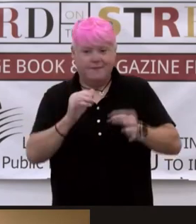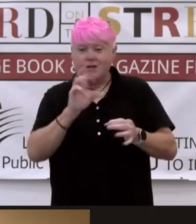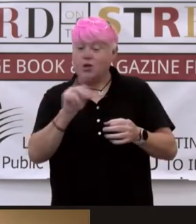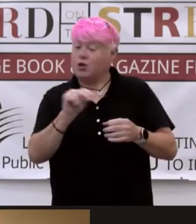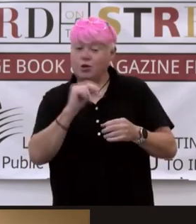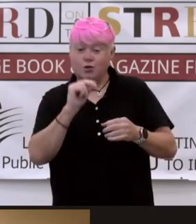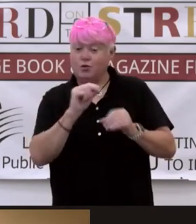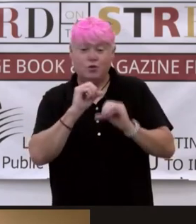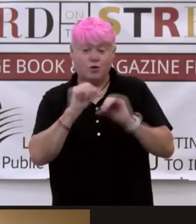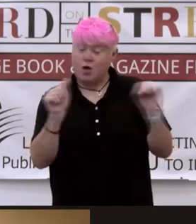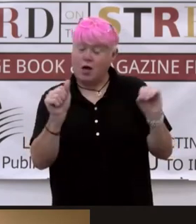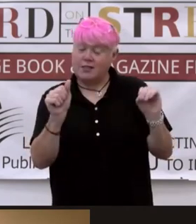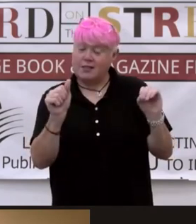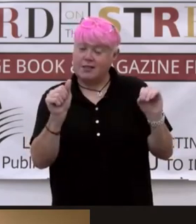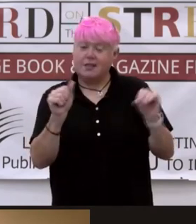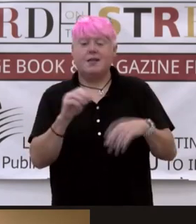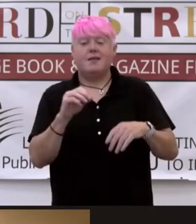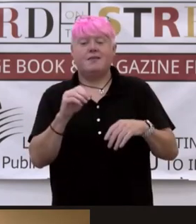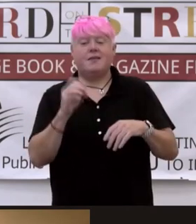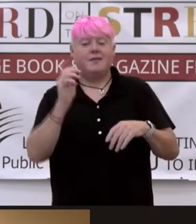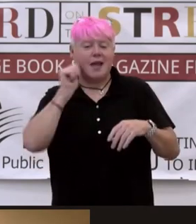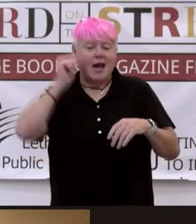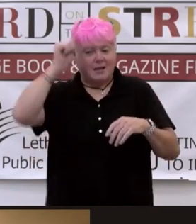I will open it up to the grown-ups in the crowd.